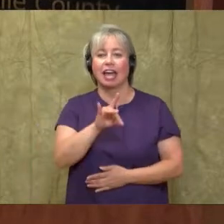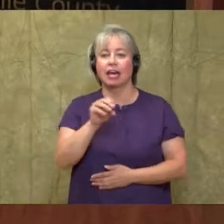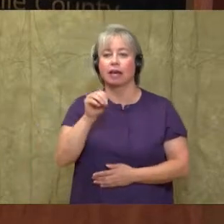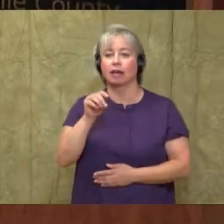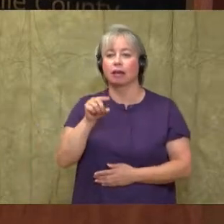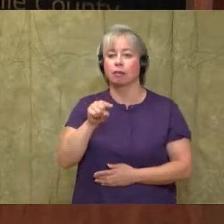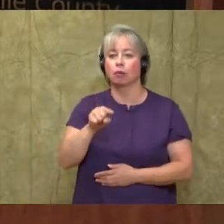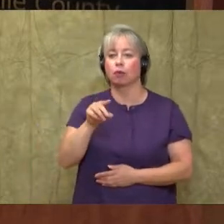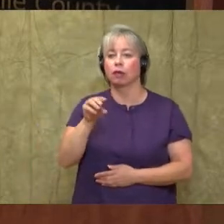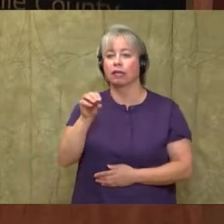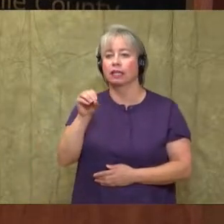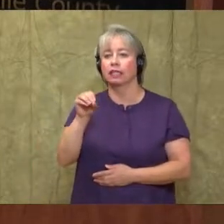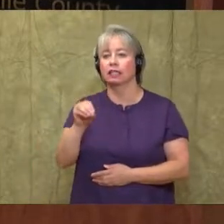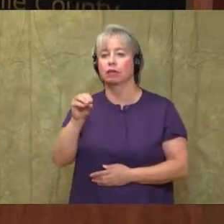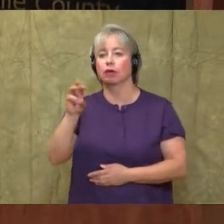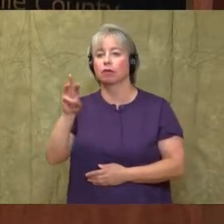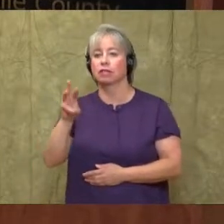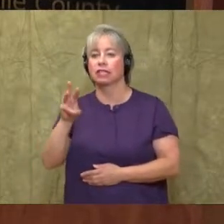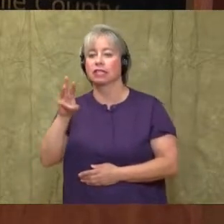8.06 blocks.